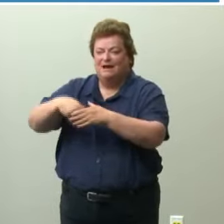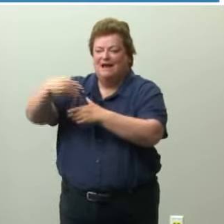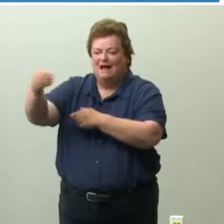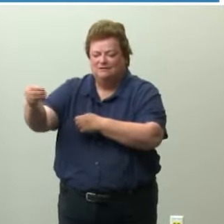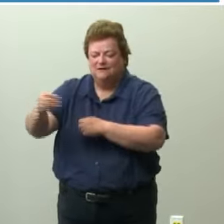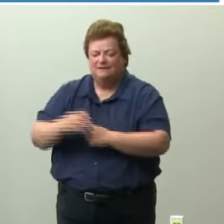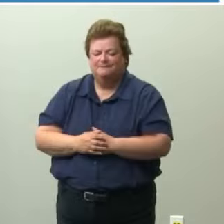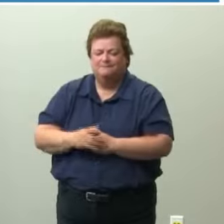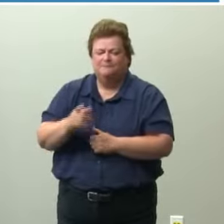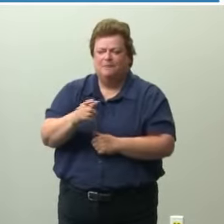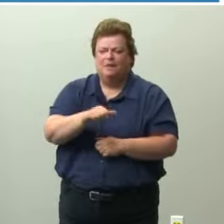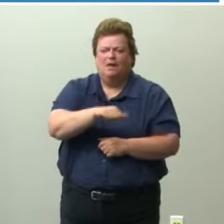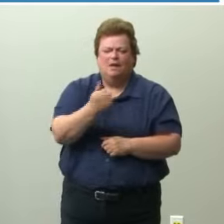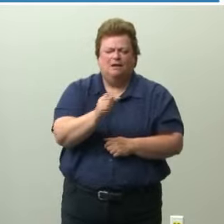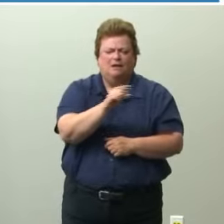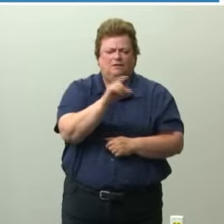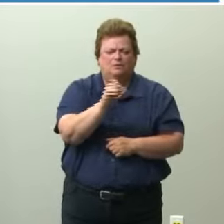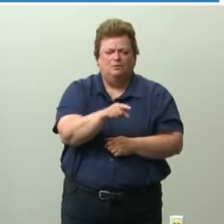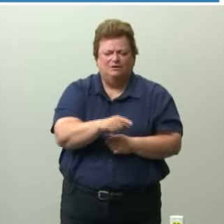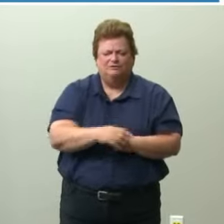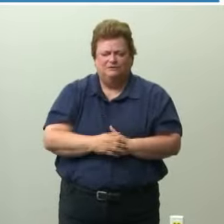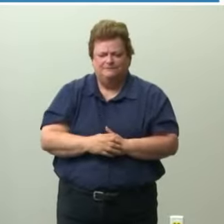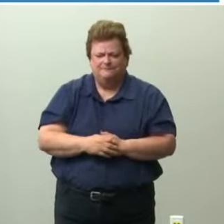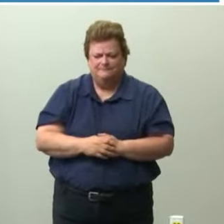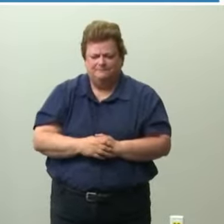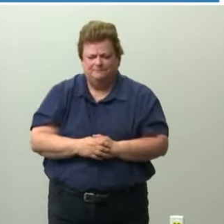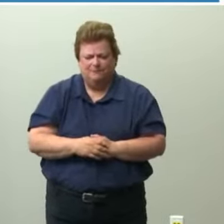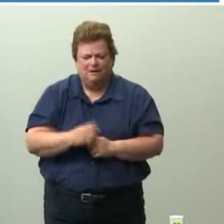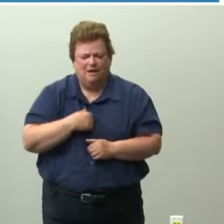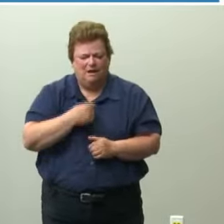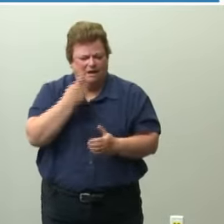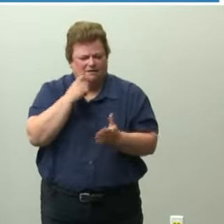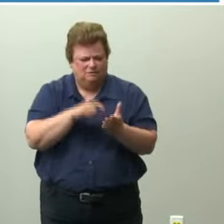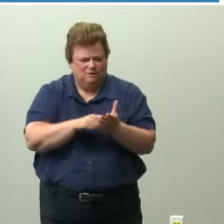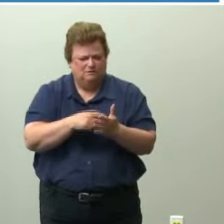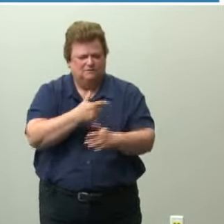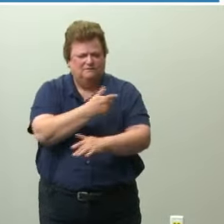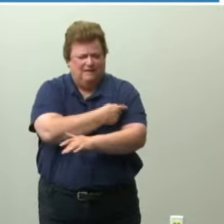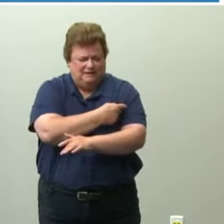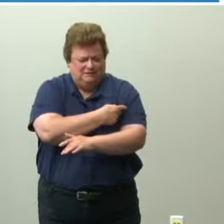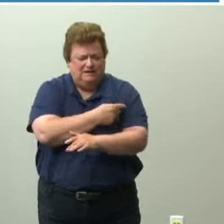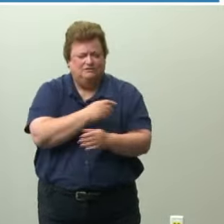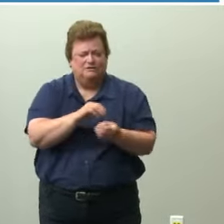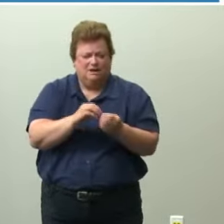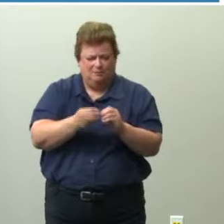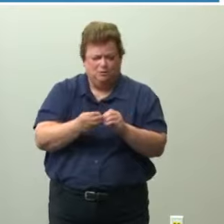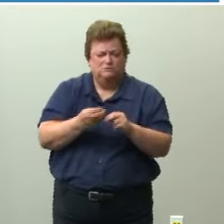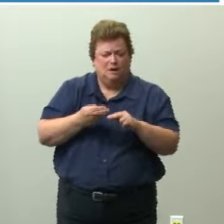One more quick question for you. I noticed that vaccination rates have been going back up